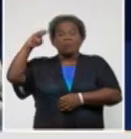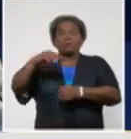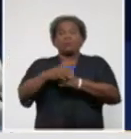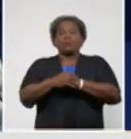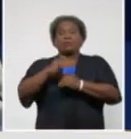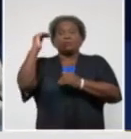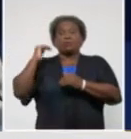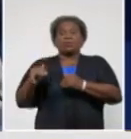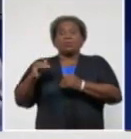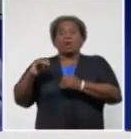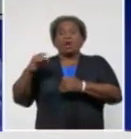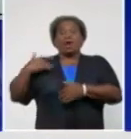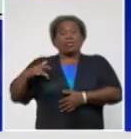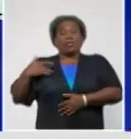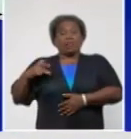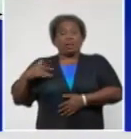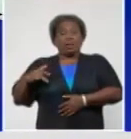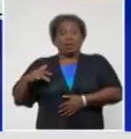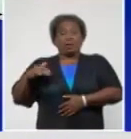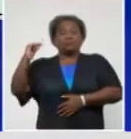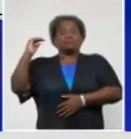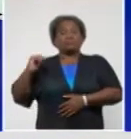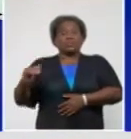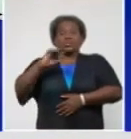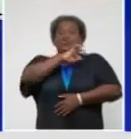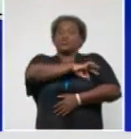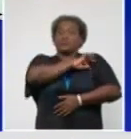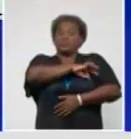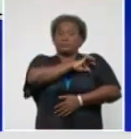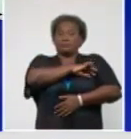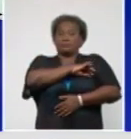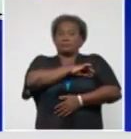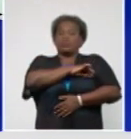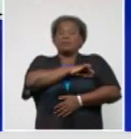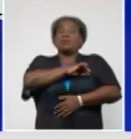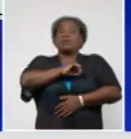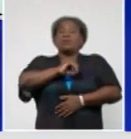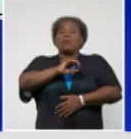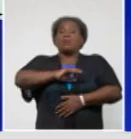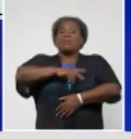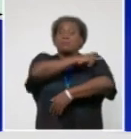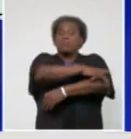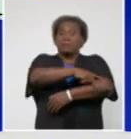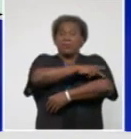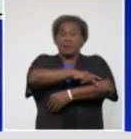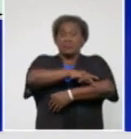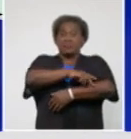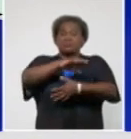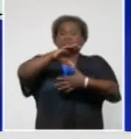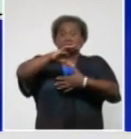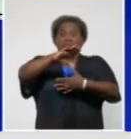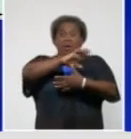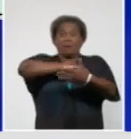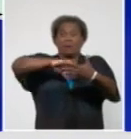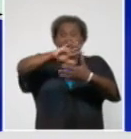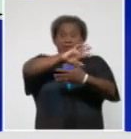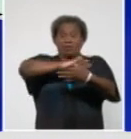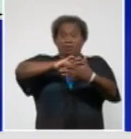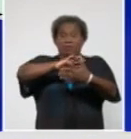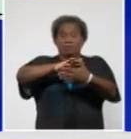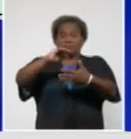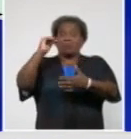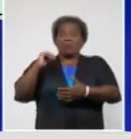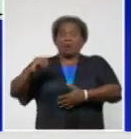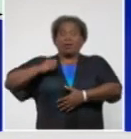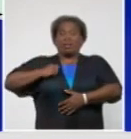comes Peru, then Colombia, Mexico, Argentina, Chile, all countries from